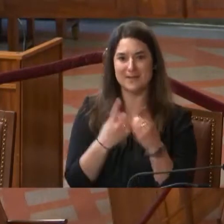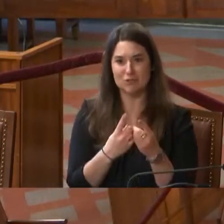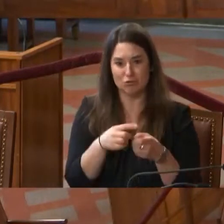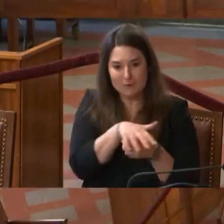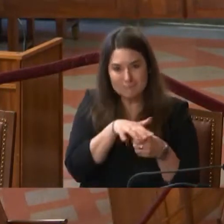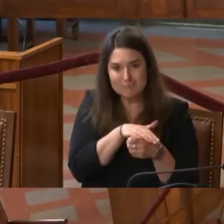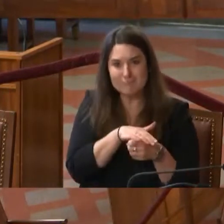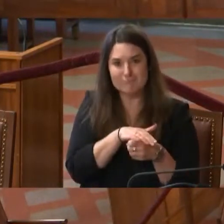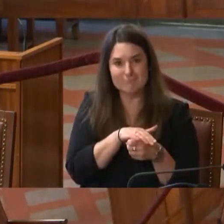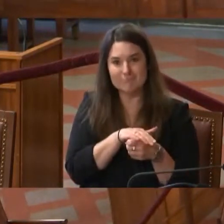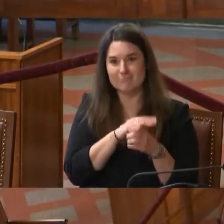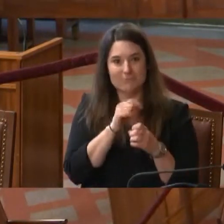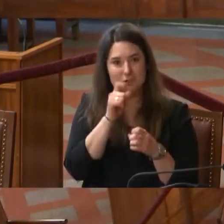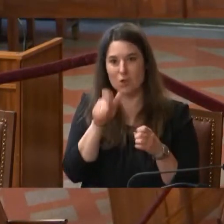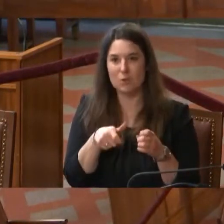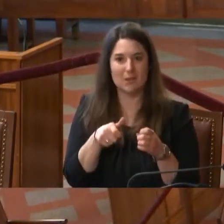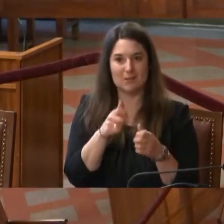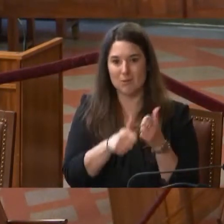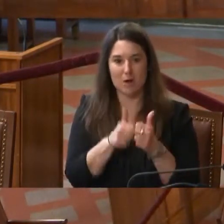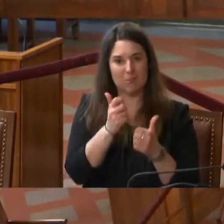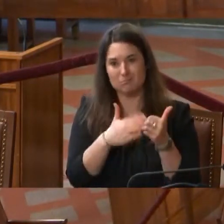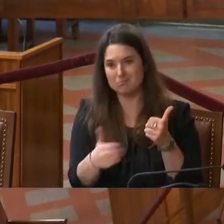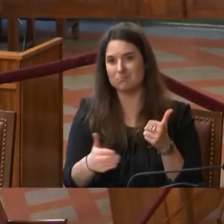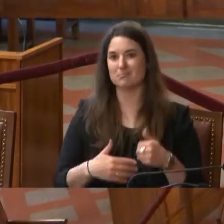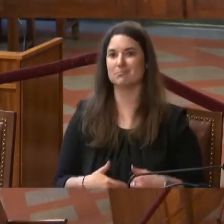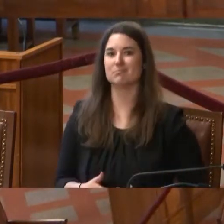that no longer going to be a problem.